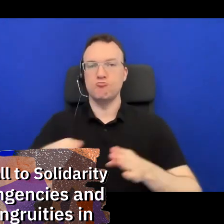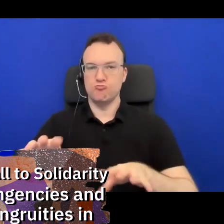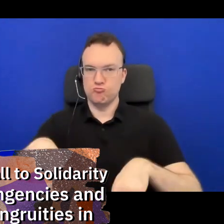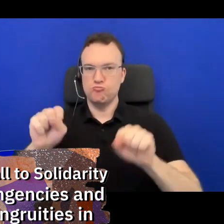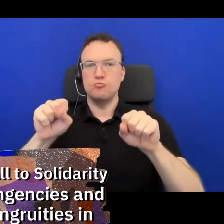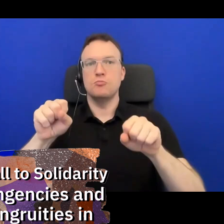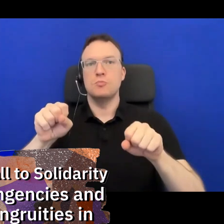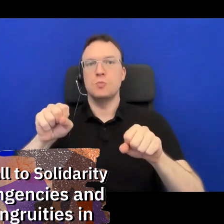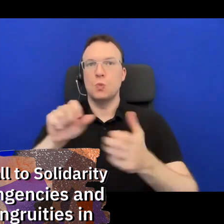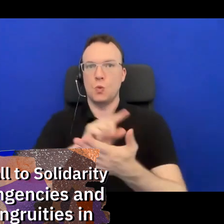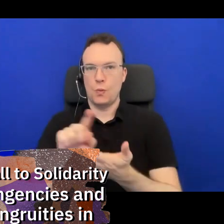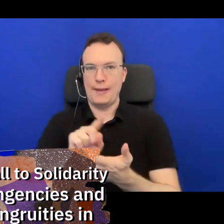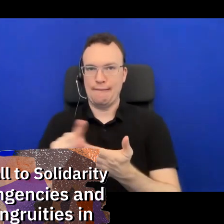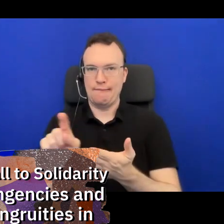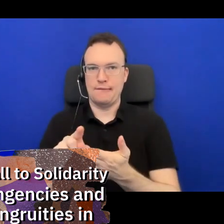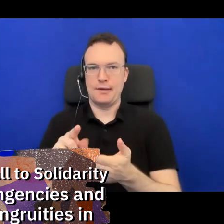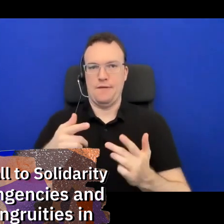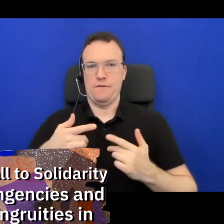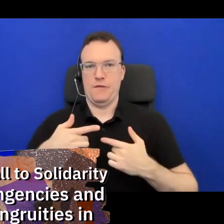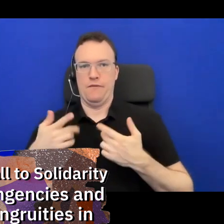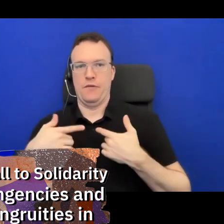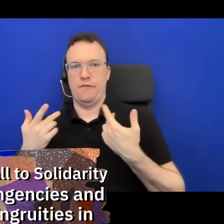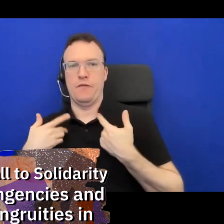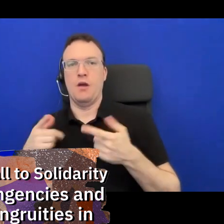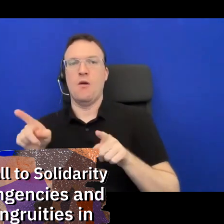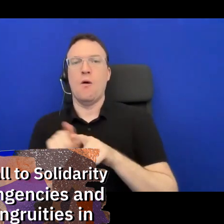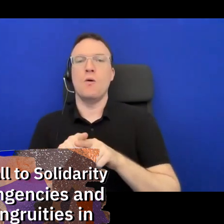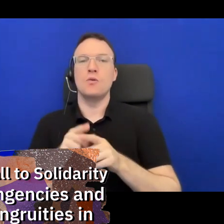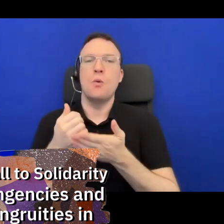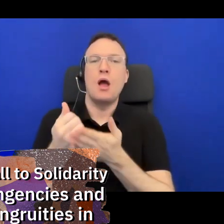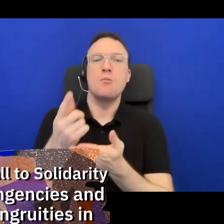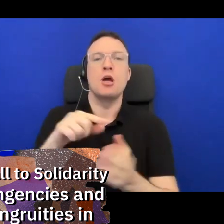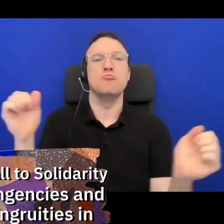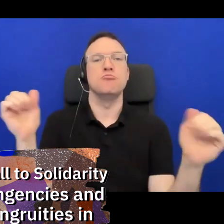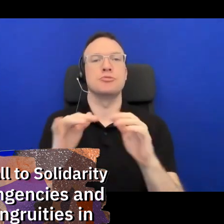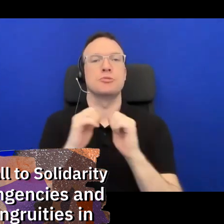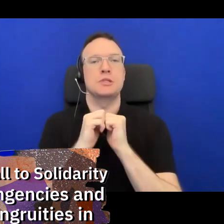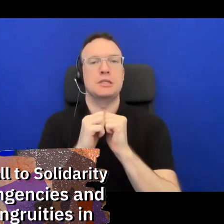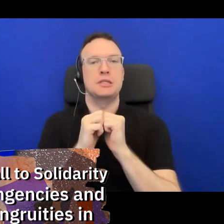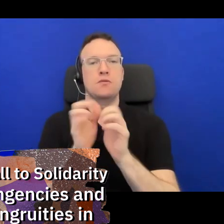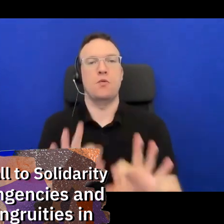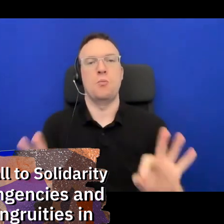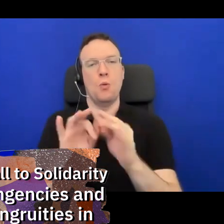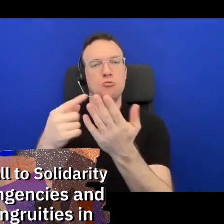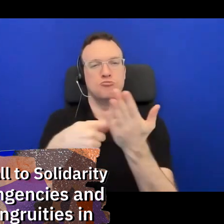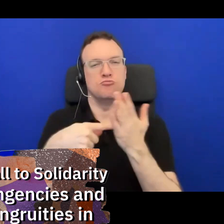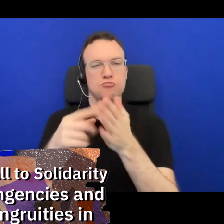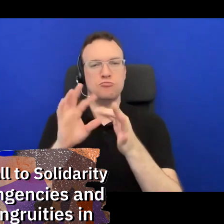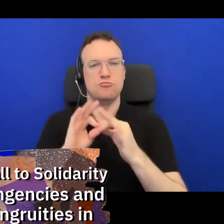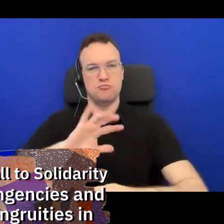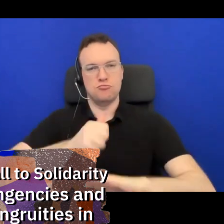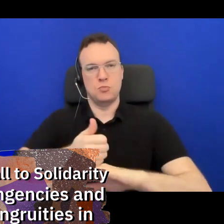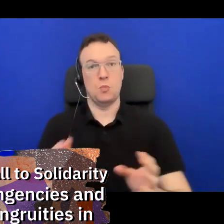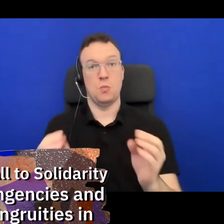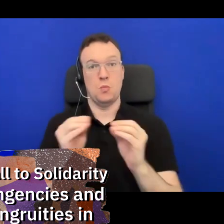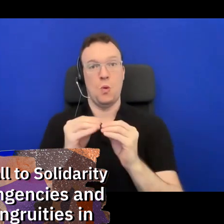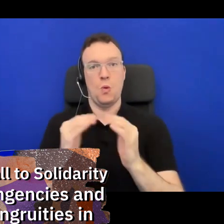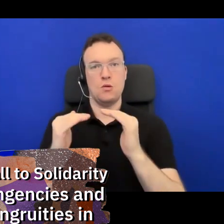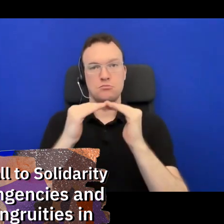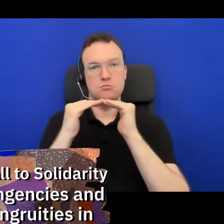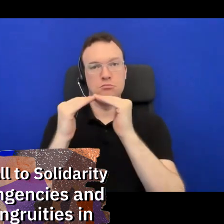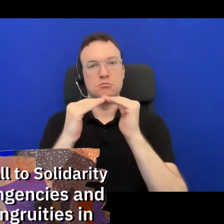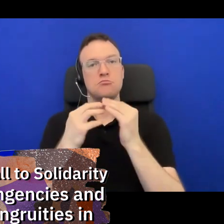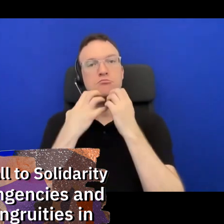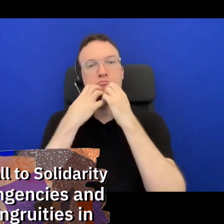week's events and bringing us all together to have these important discussions around creating more equitable and